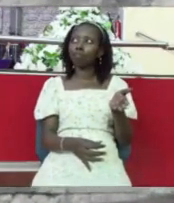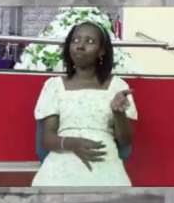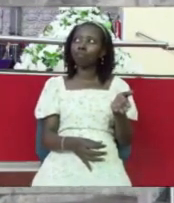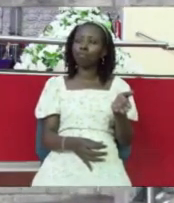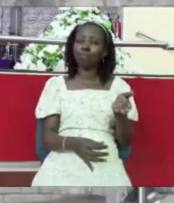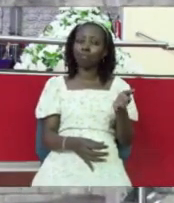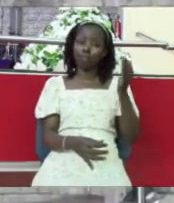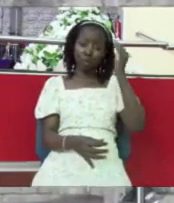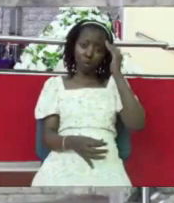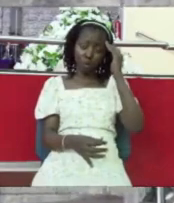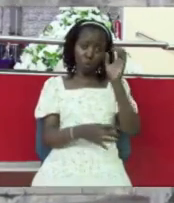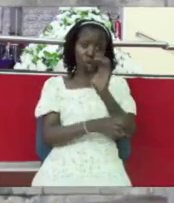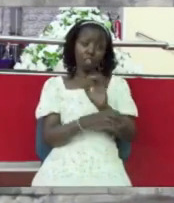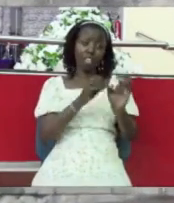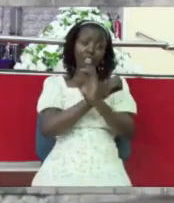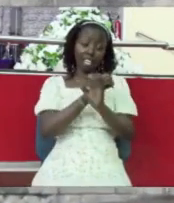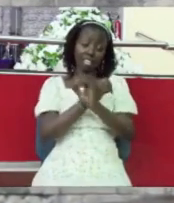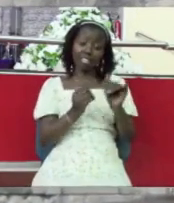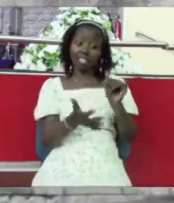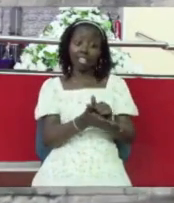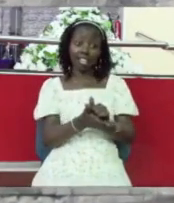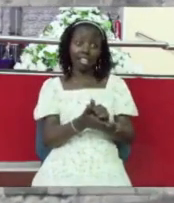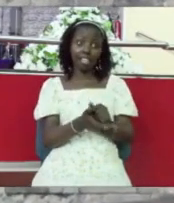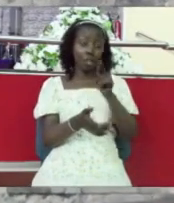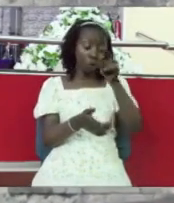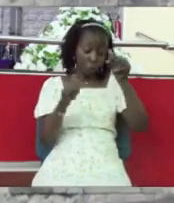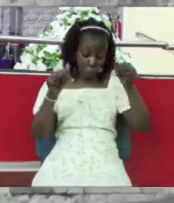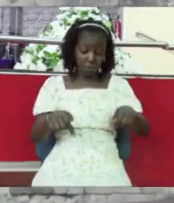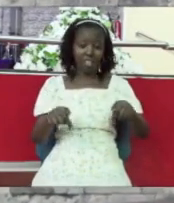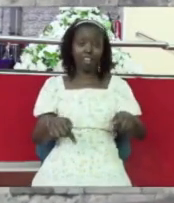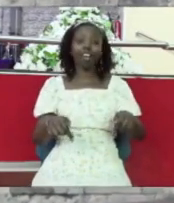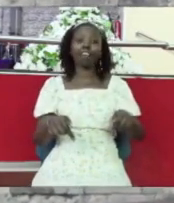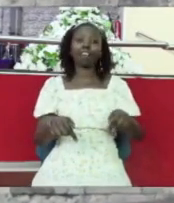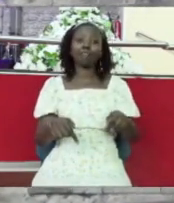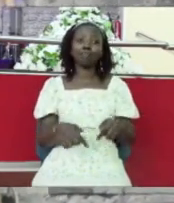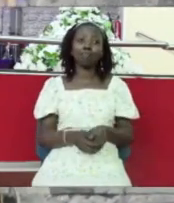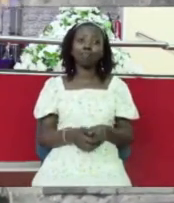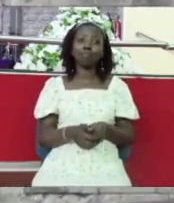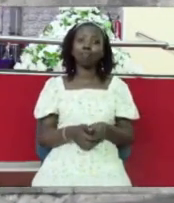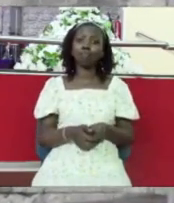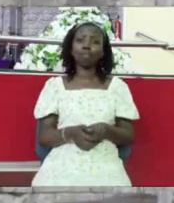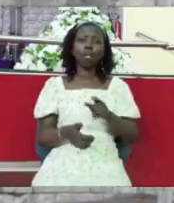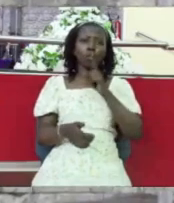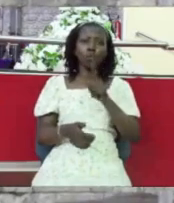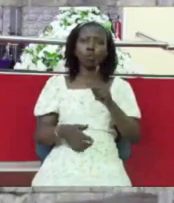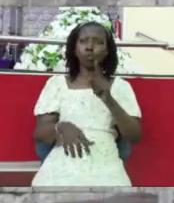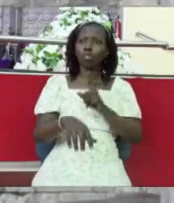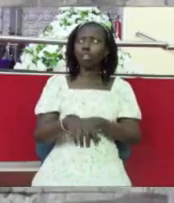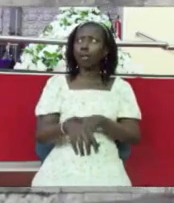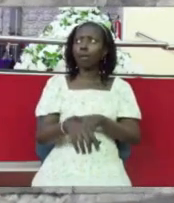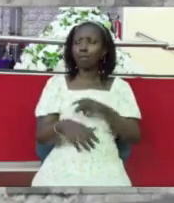You know that country? Unajua nchi hiyo. Hi, you are here. Musikali kama. Ulikuwa hapa. So when you get to that